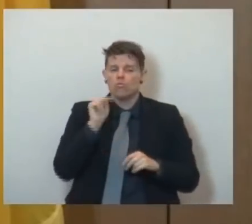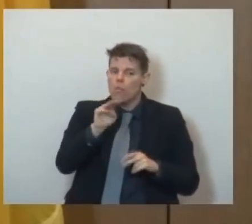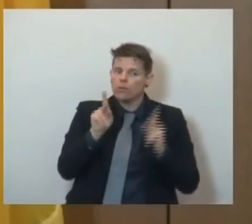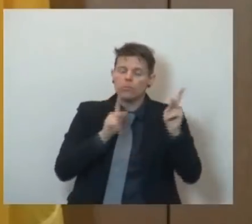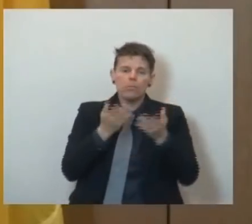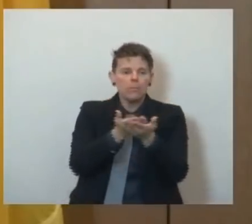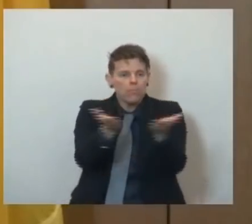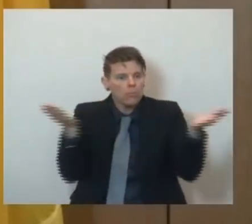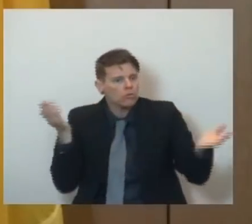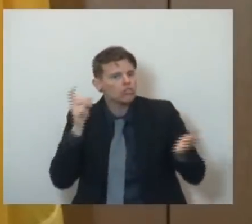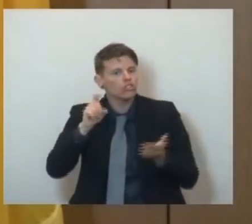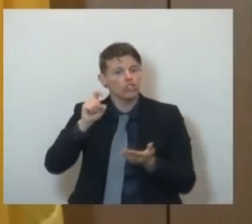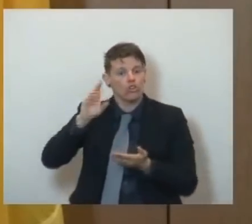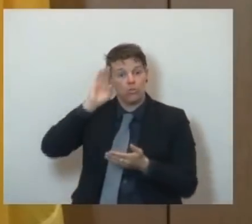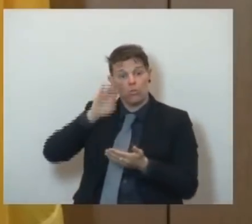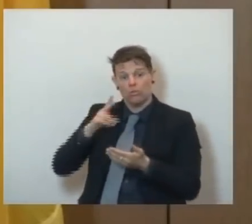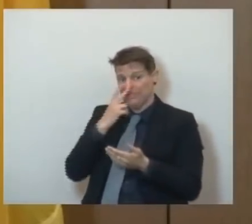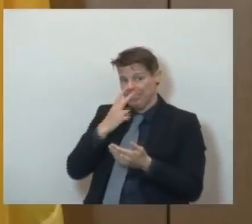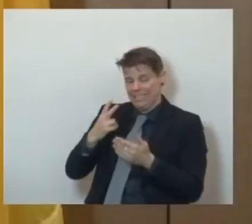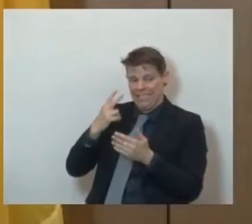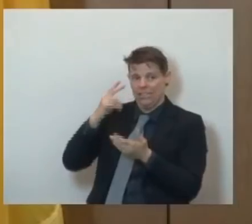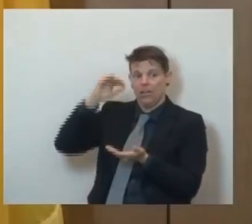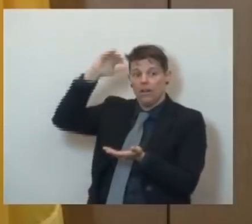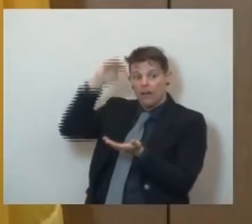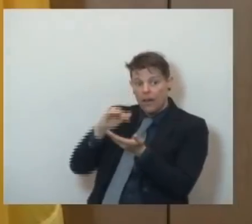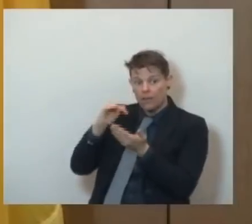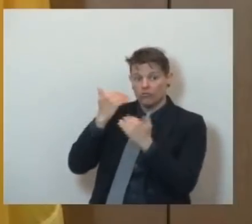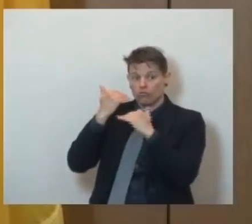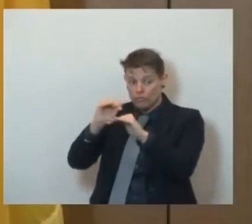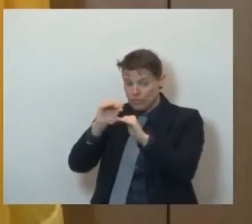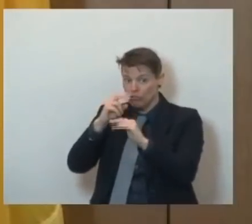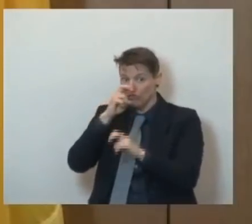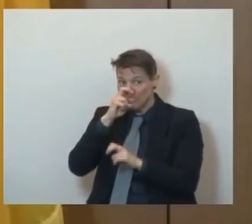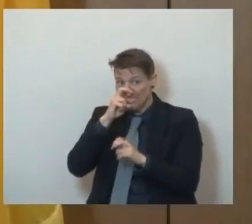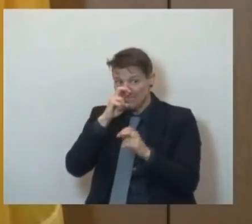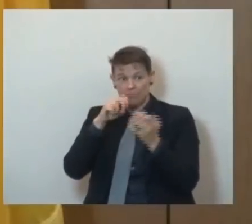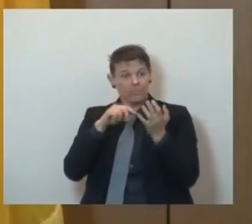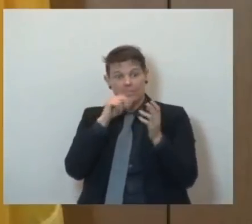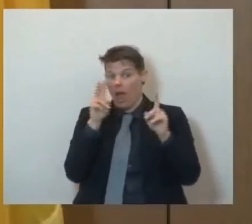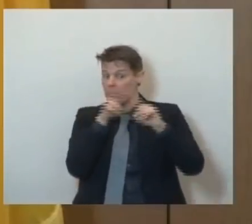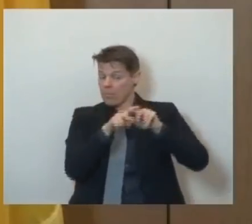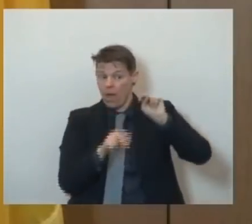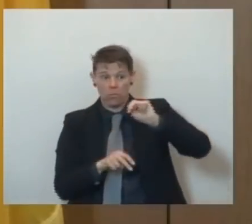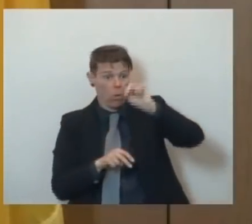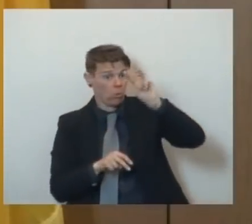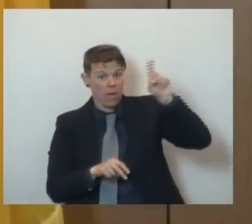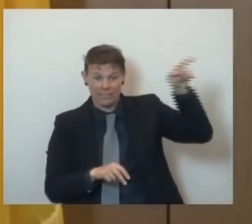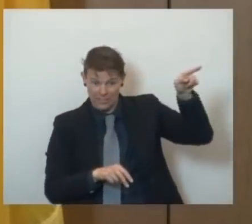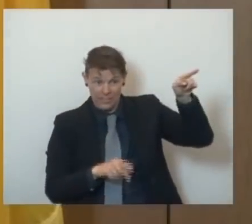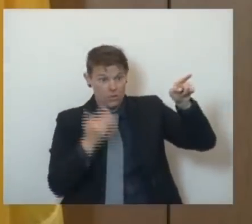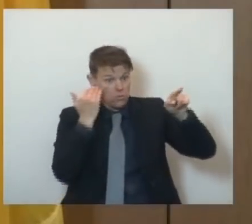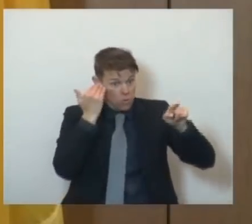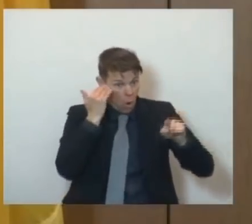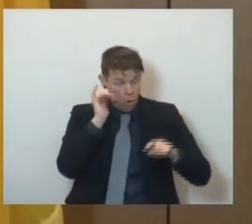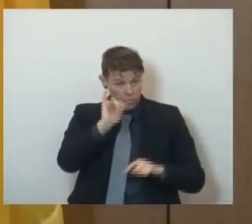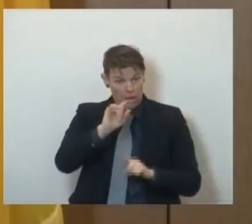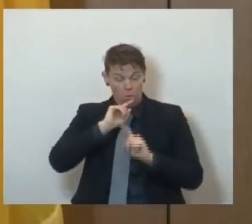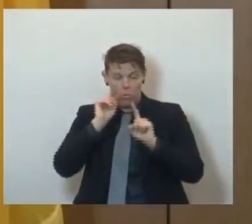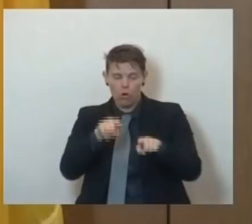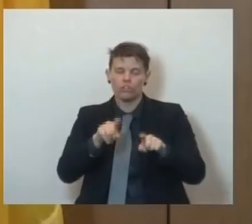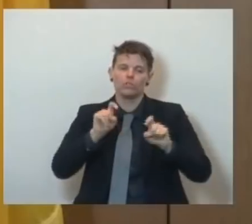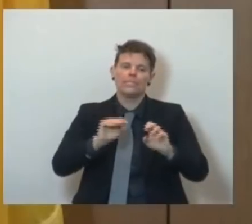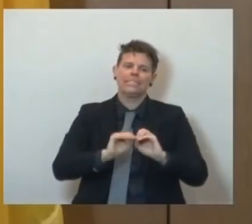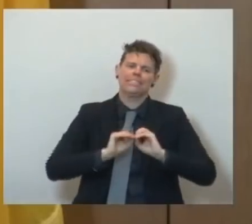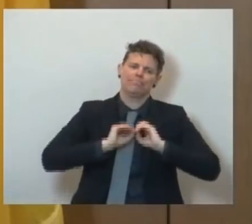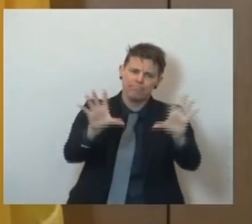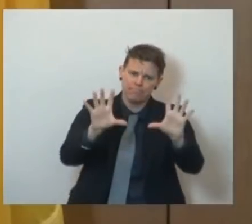relaxing of restrictions will not apply to the northwest region of the state. You should expect that order to be very clear about that, and you should expect that there will